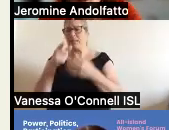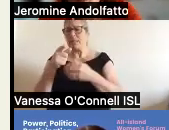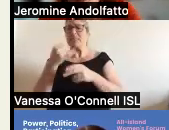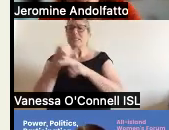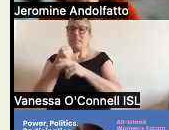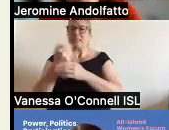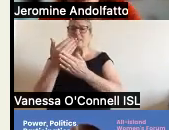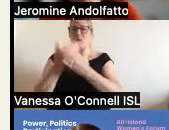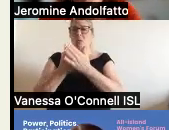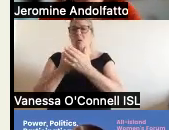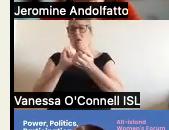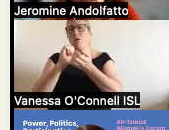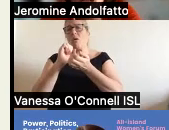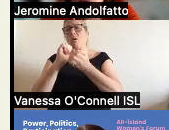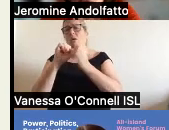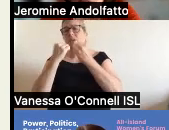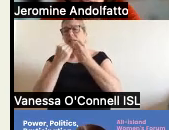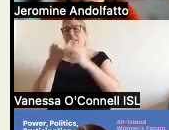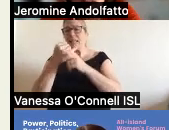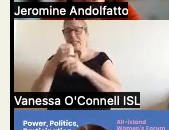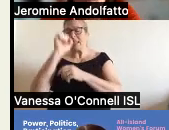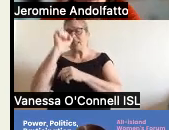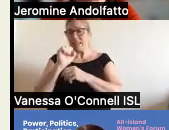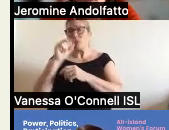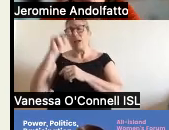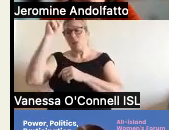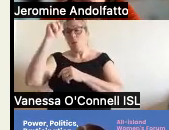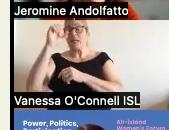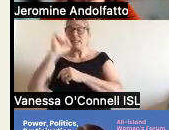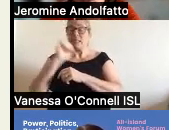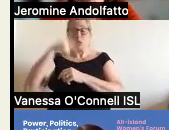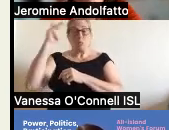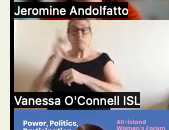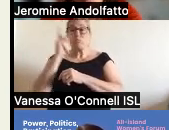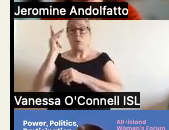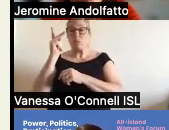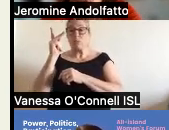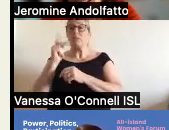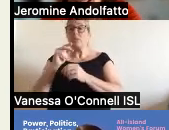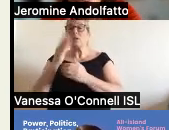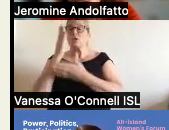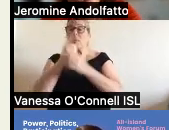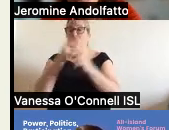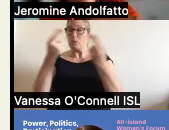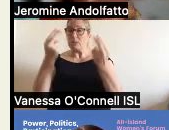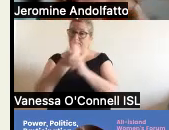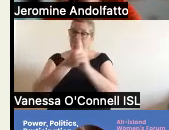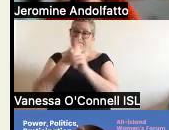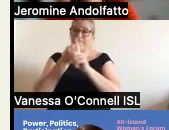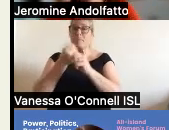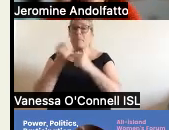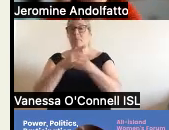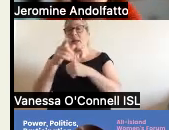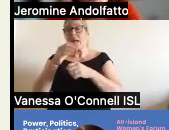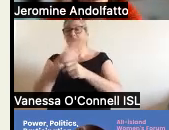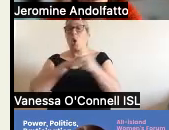organization in the Republic of Ireland and Northern Ireland, as some of you belong to, push for the adoption of quota at local level, because a